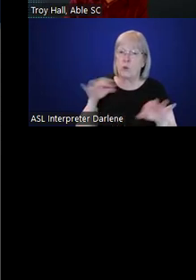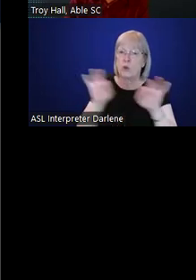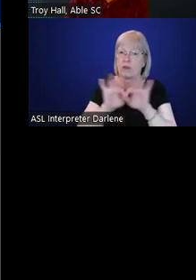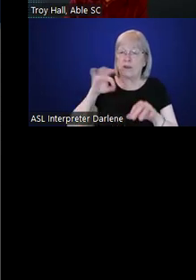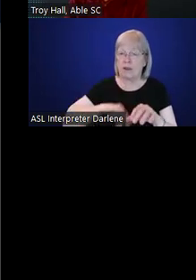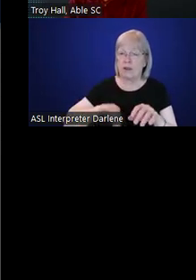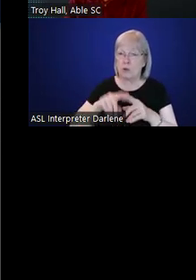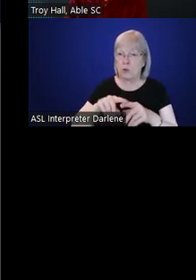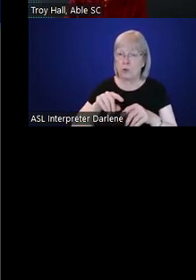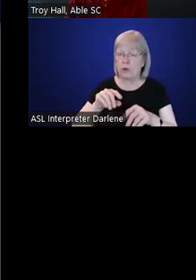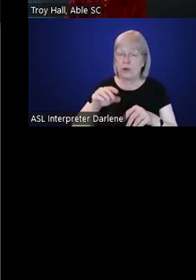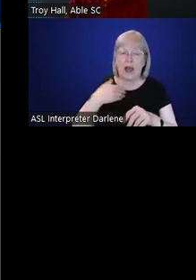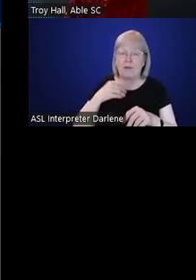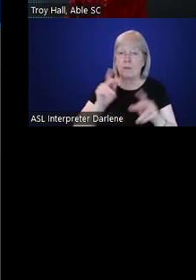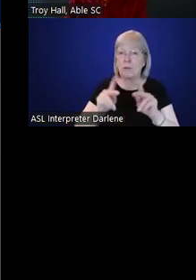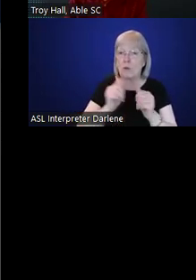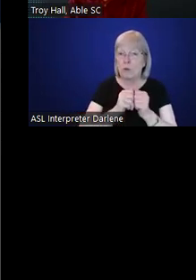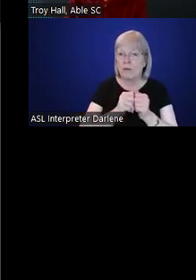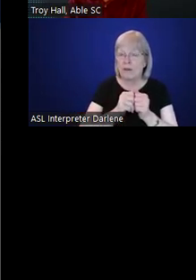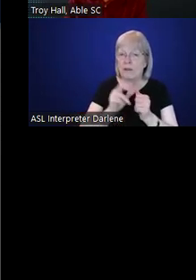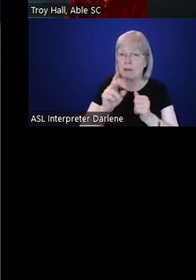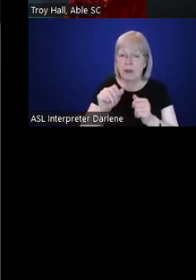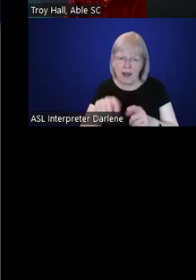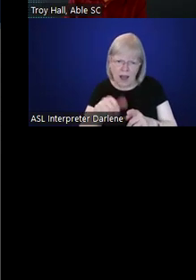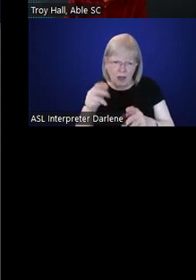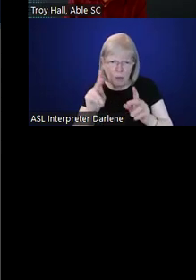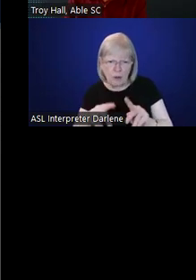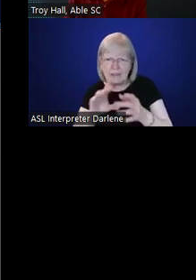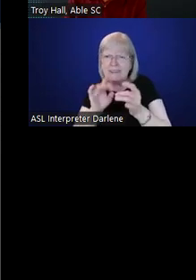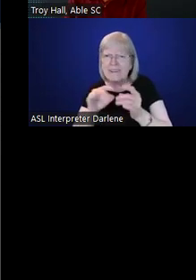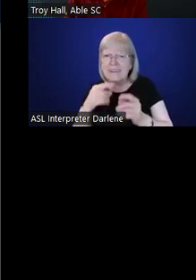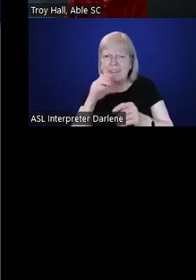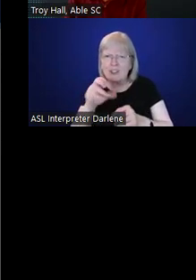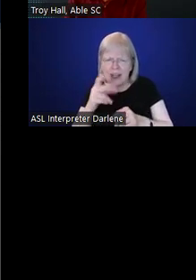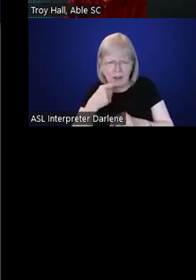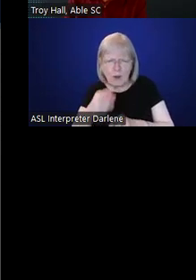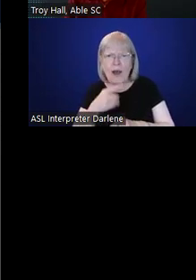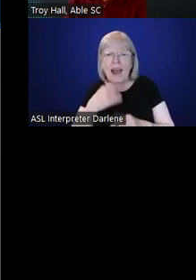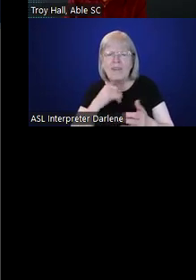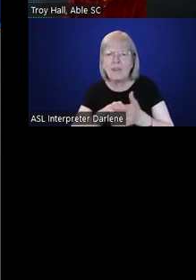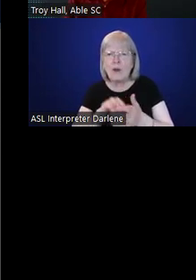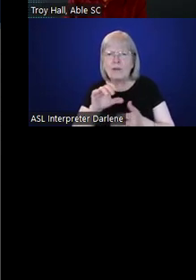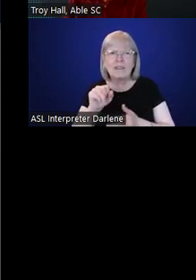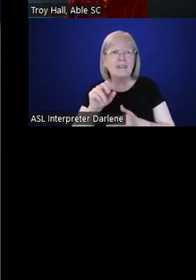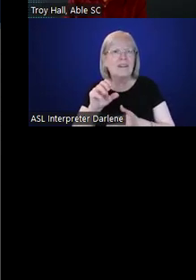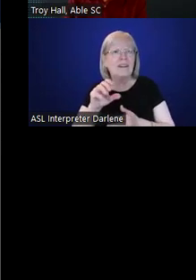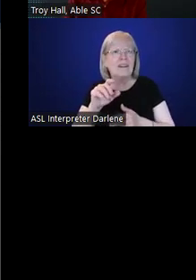that work building social capital, oh, you were full of sound bites, and I'm stealing every one of them, Jacqueline.